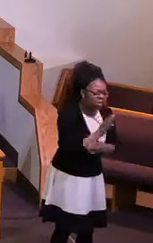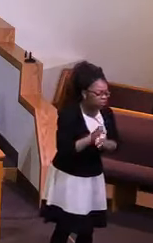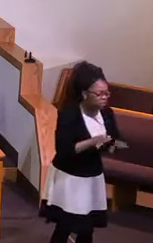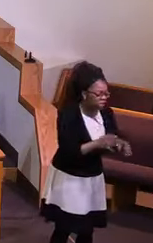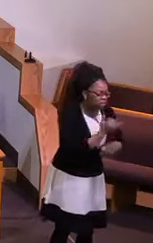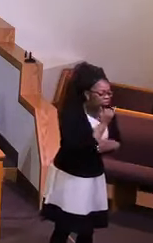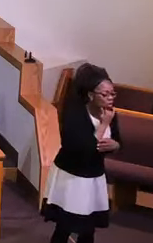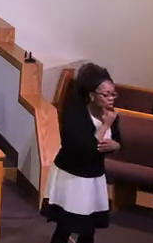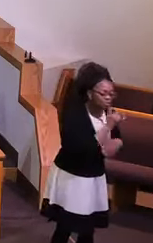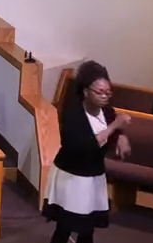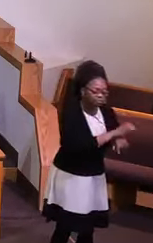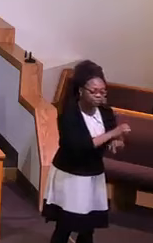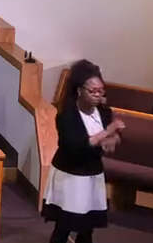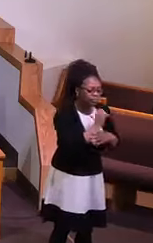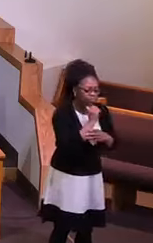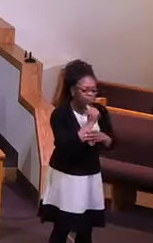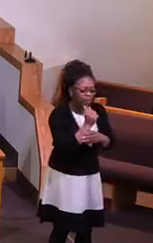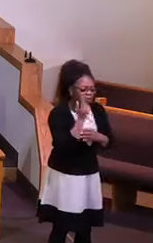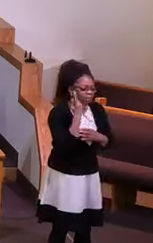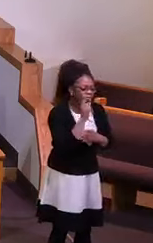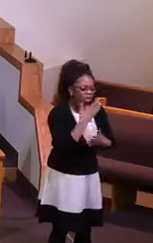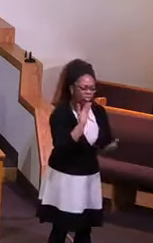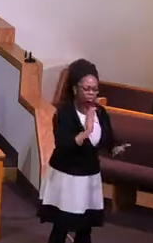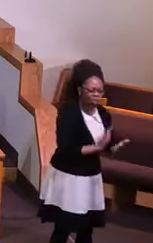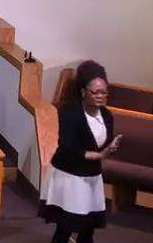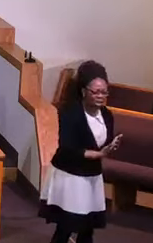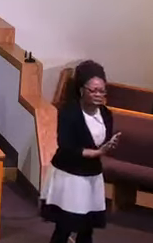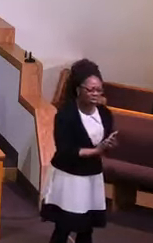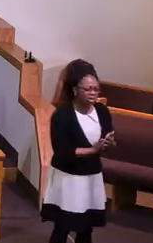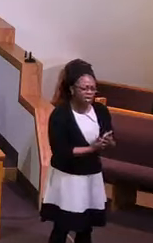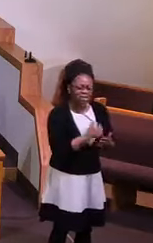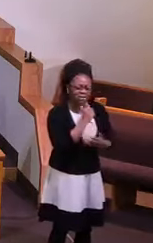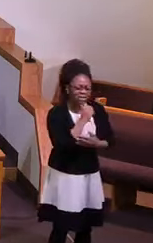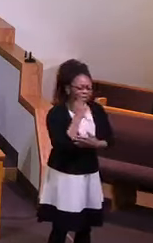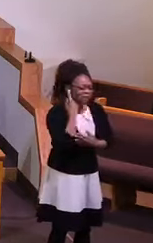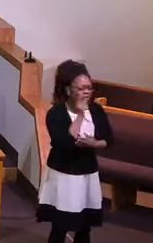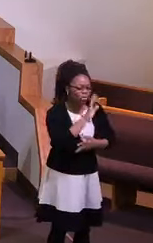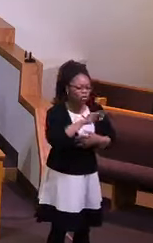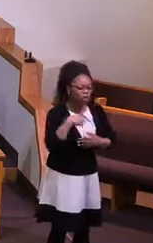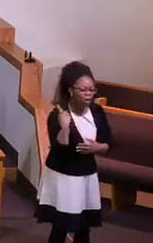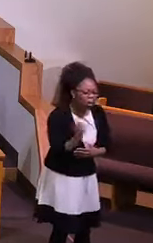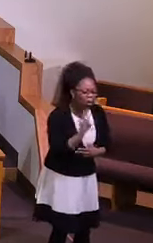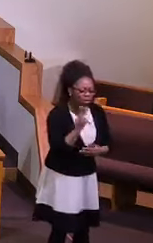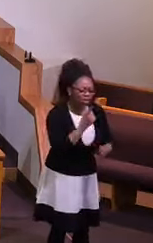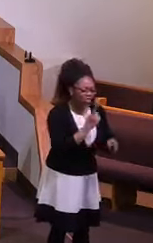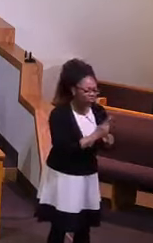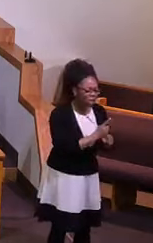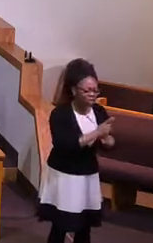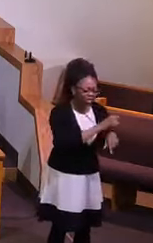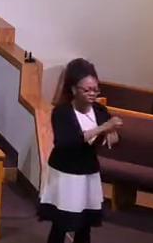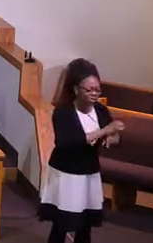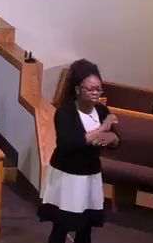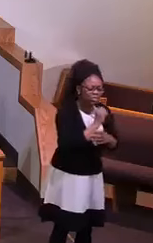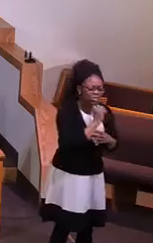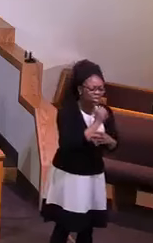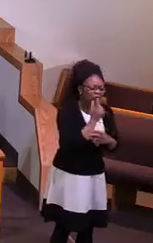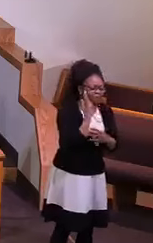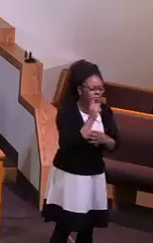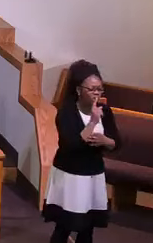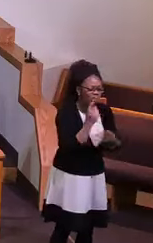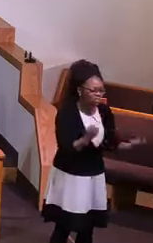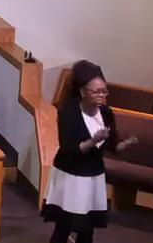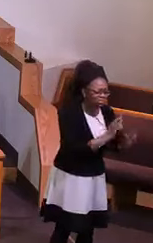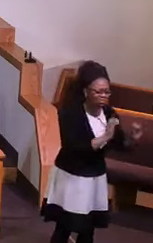The church is not for the well. The church is not for the always right. The church is not for the sinless. It is not for